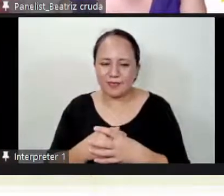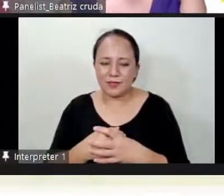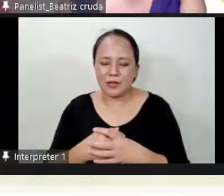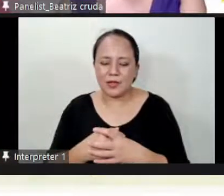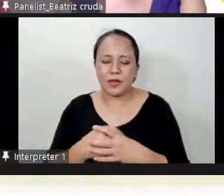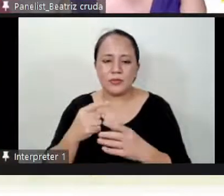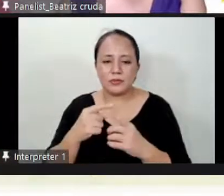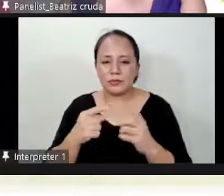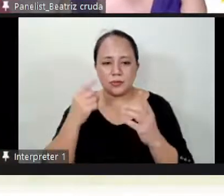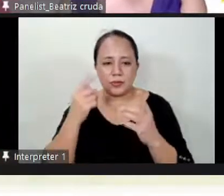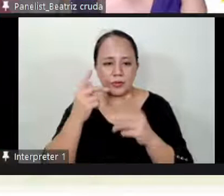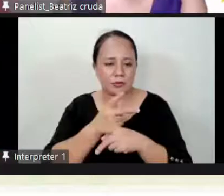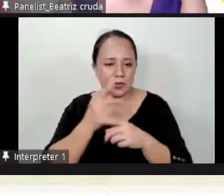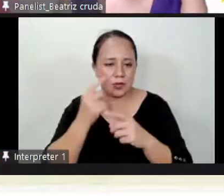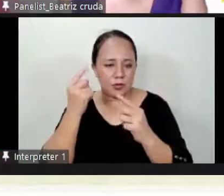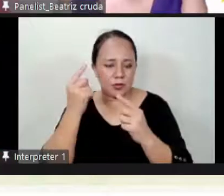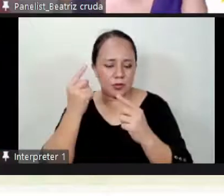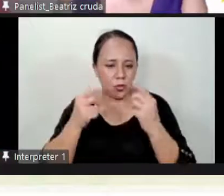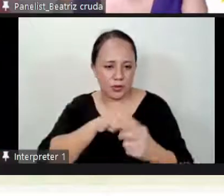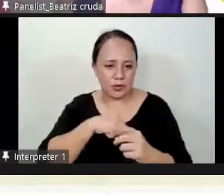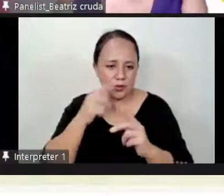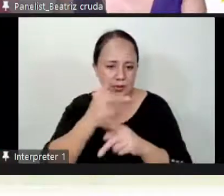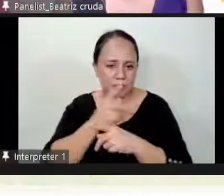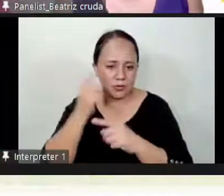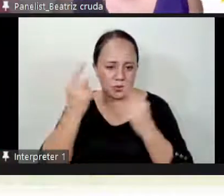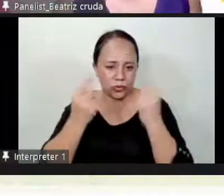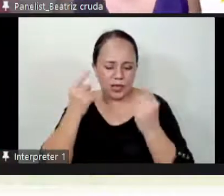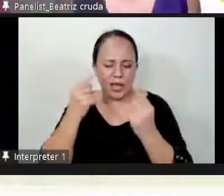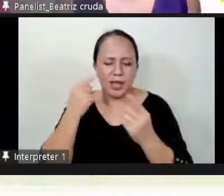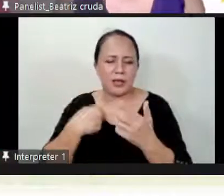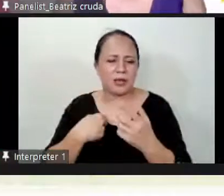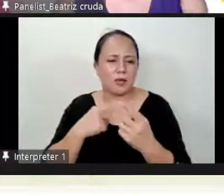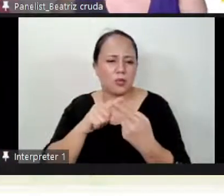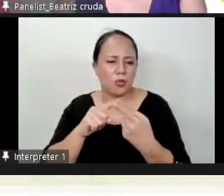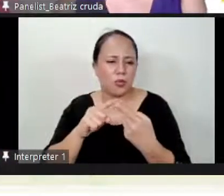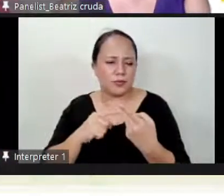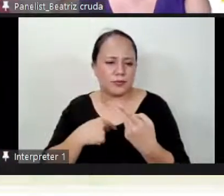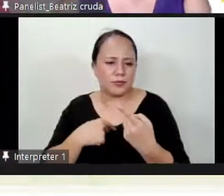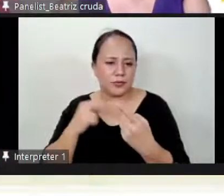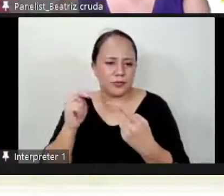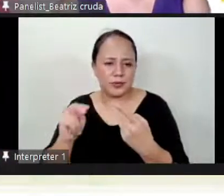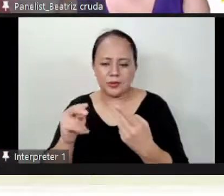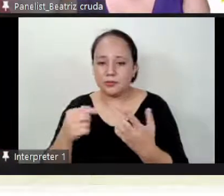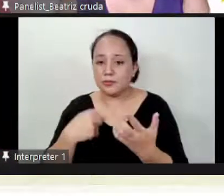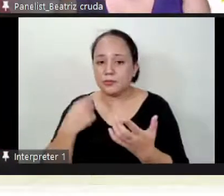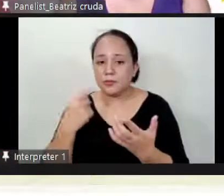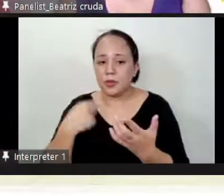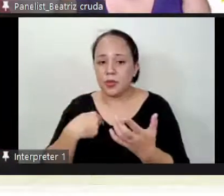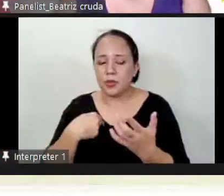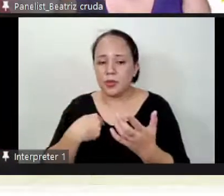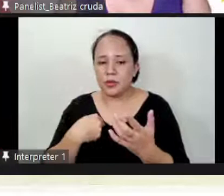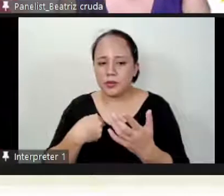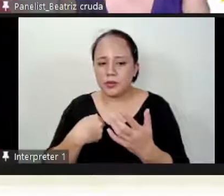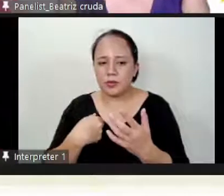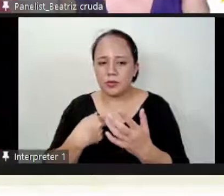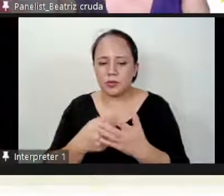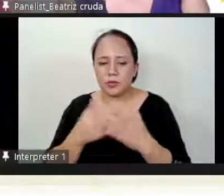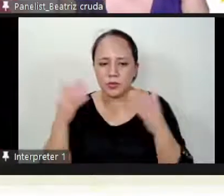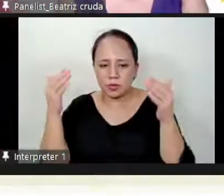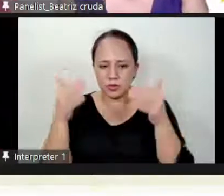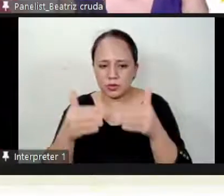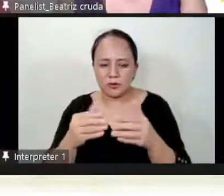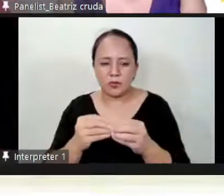concerned. So that would be one of the things that I think we should really concentrate